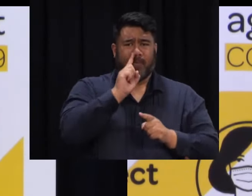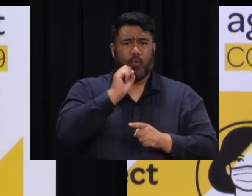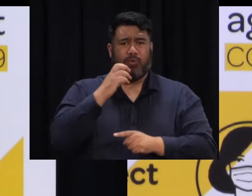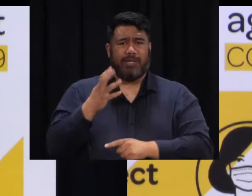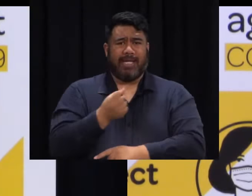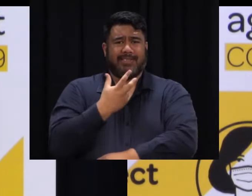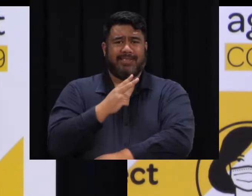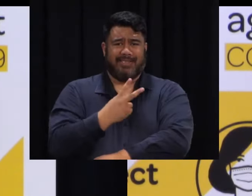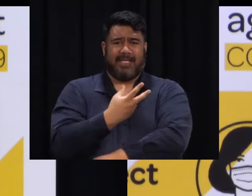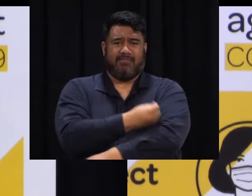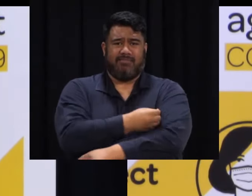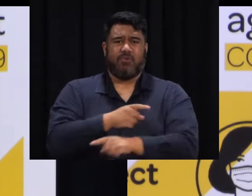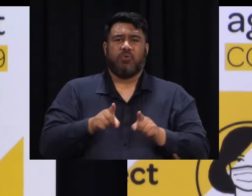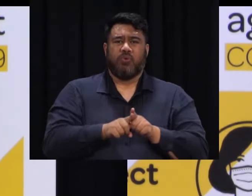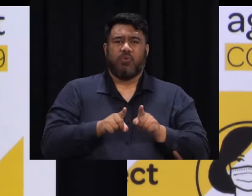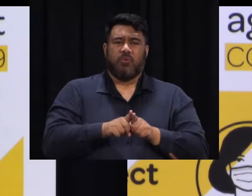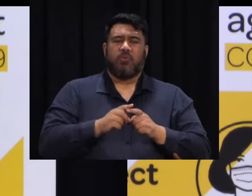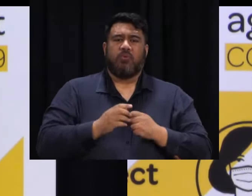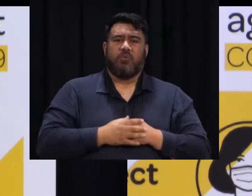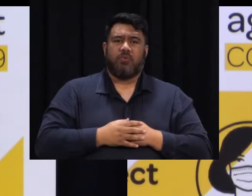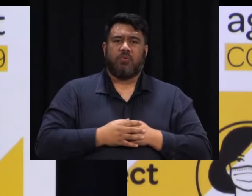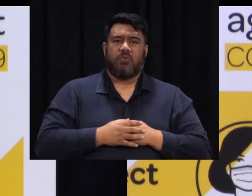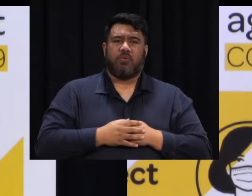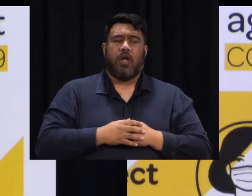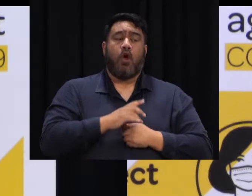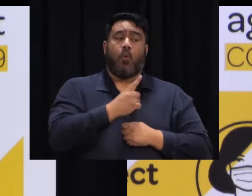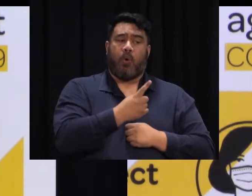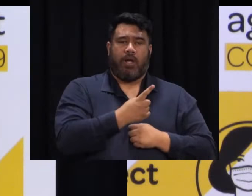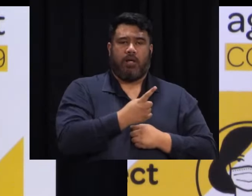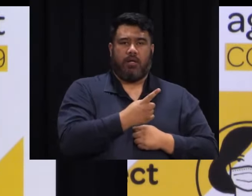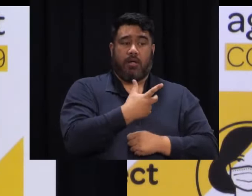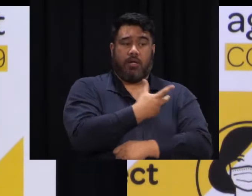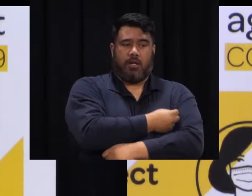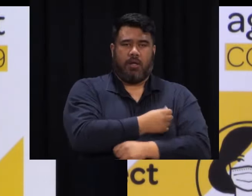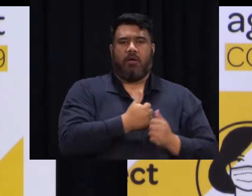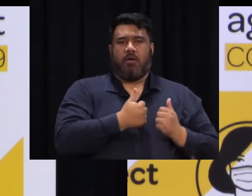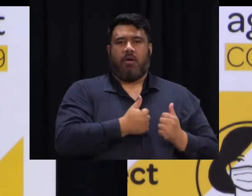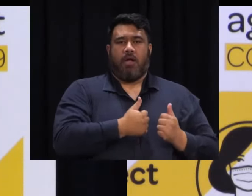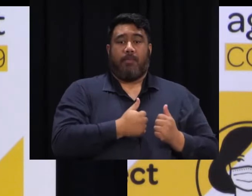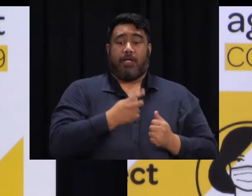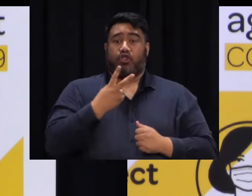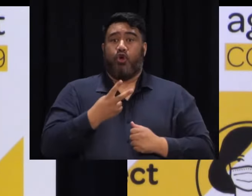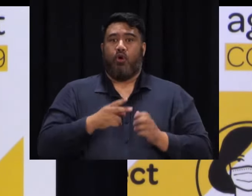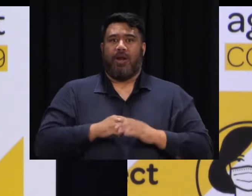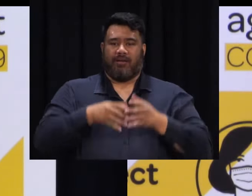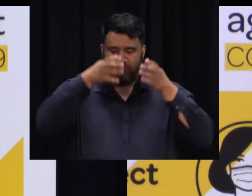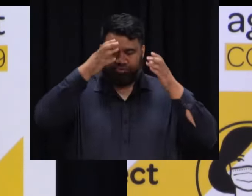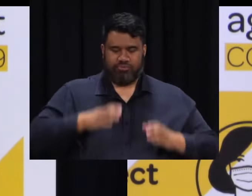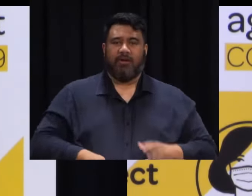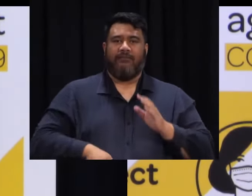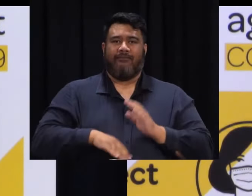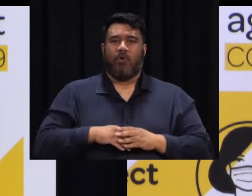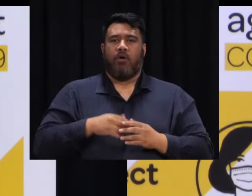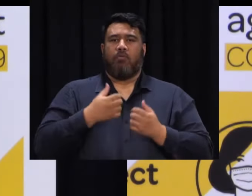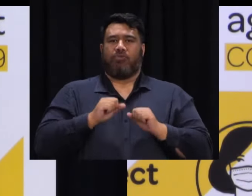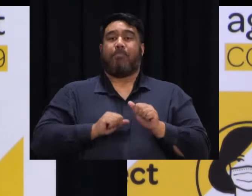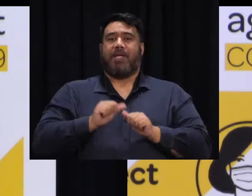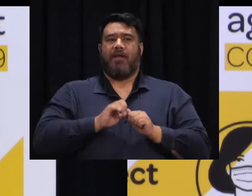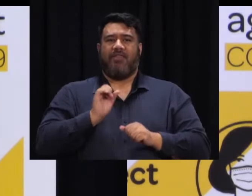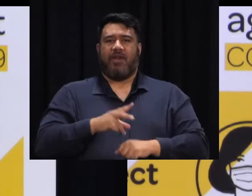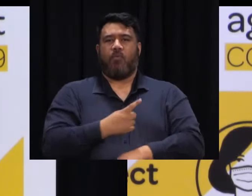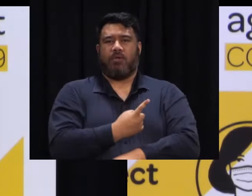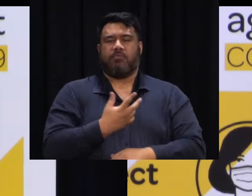And yes, one dose matters, but 2 doses is where you get that really protective factor for hospitalisations and serious illness. So we really